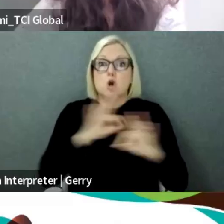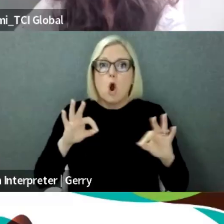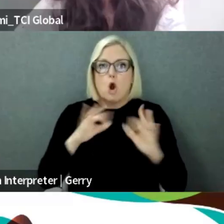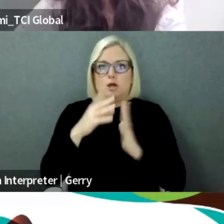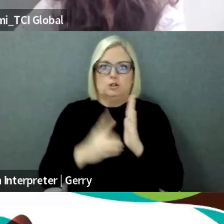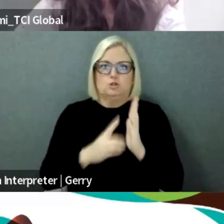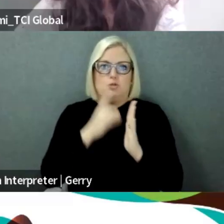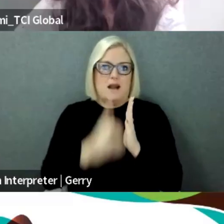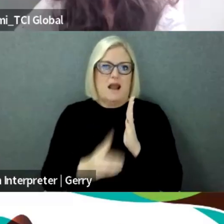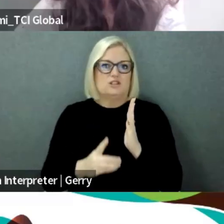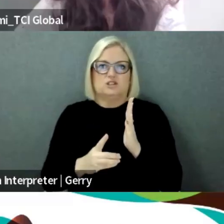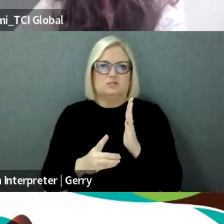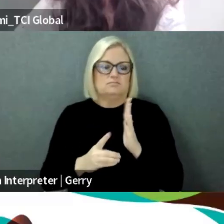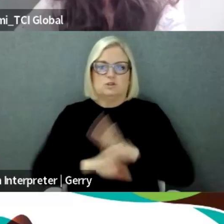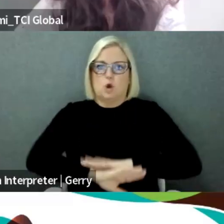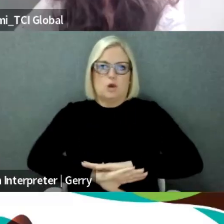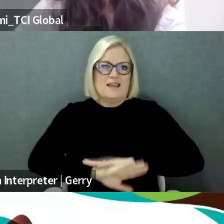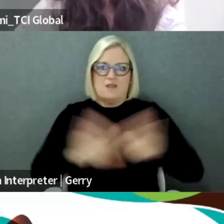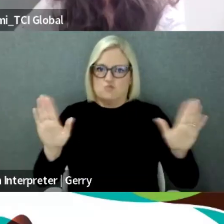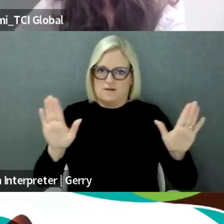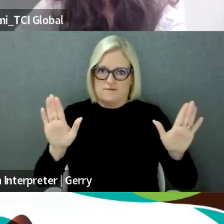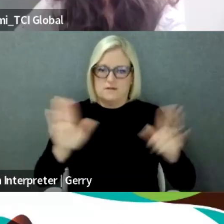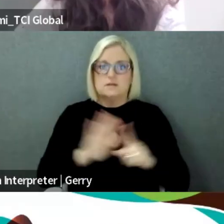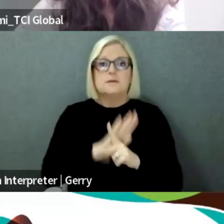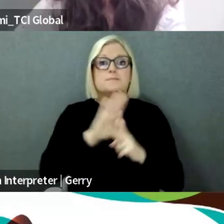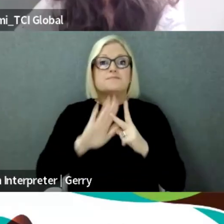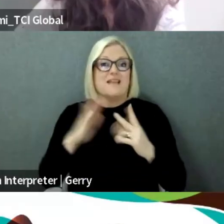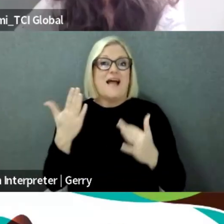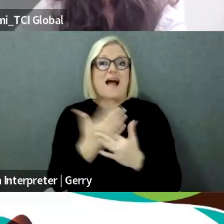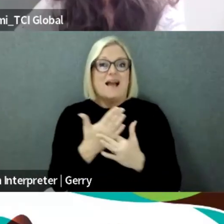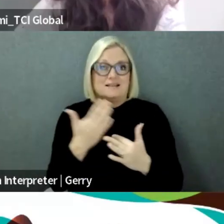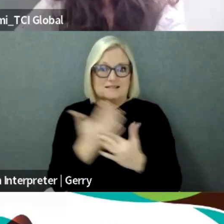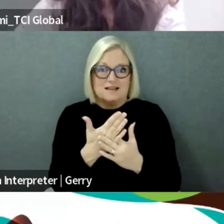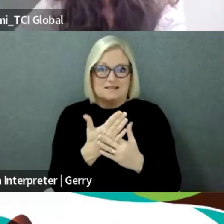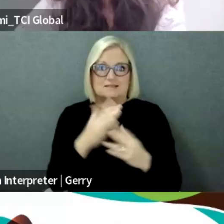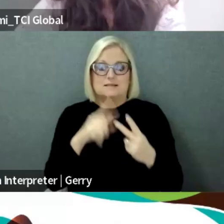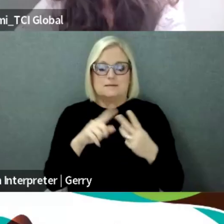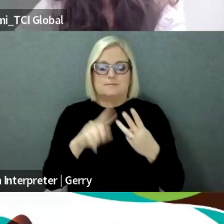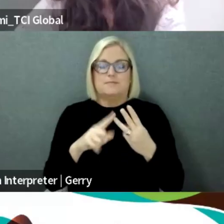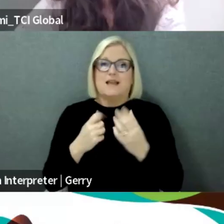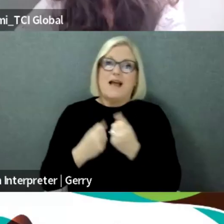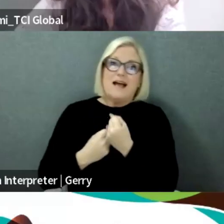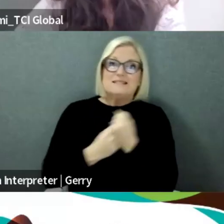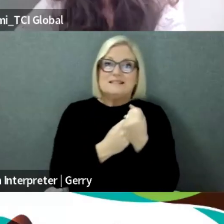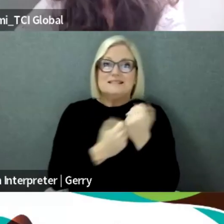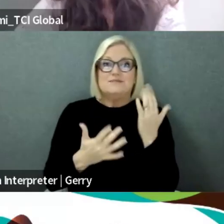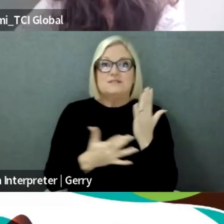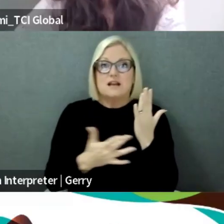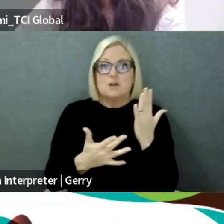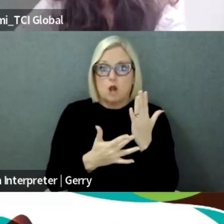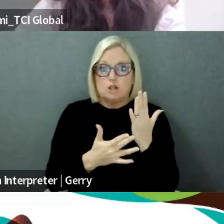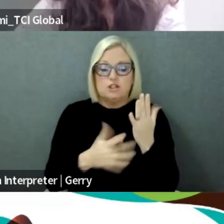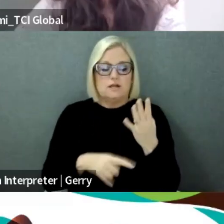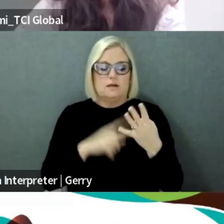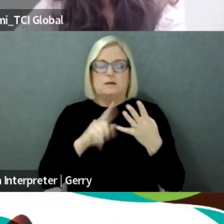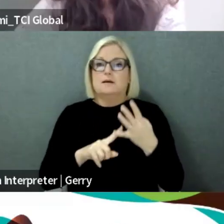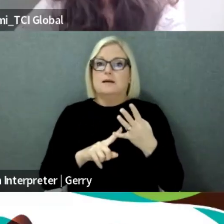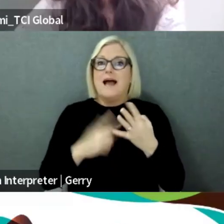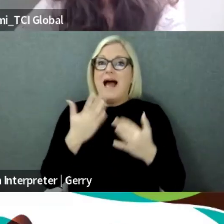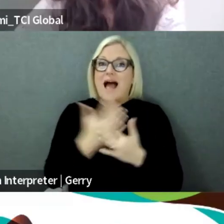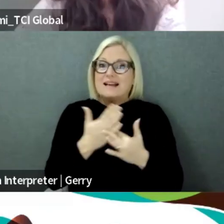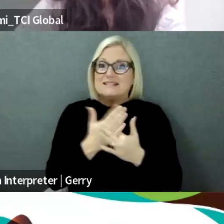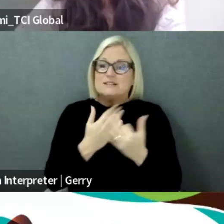that we talked about before, having accessibility, assistive technology, access to support